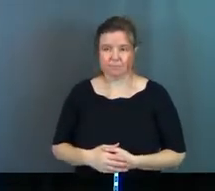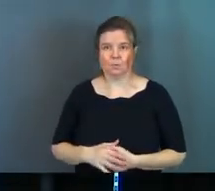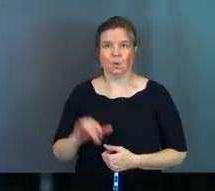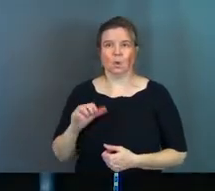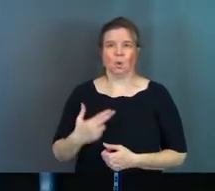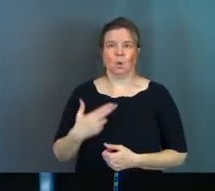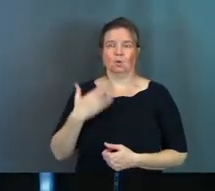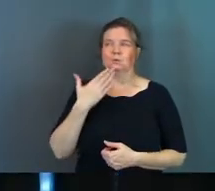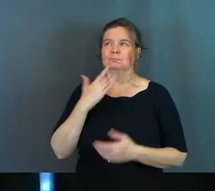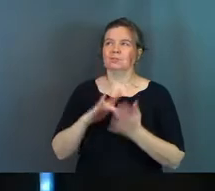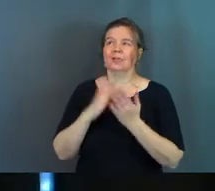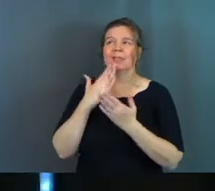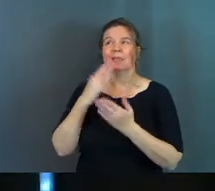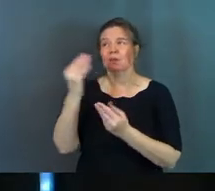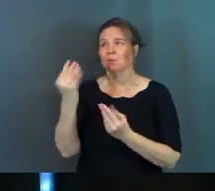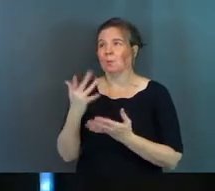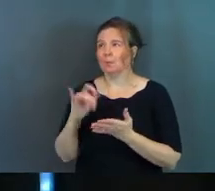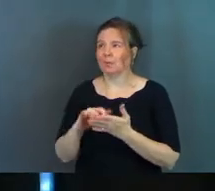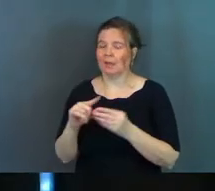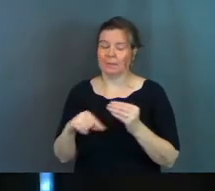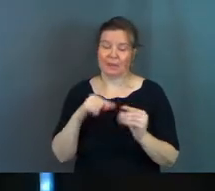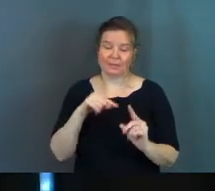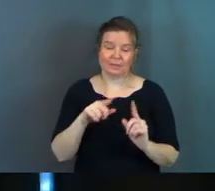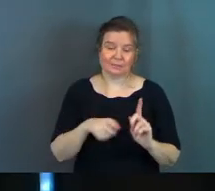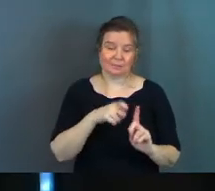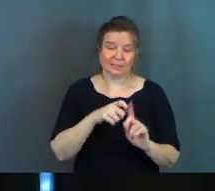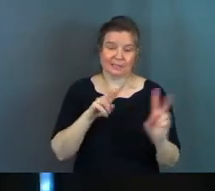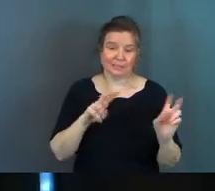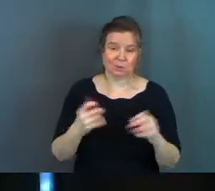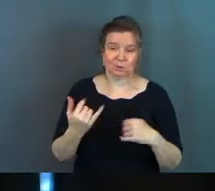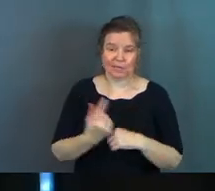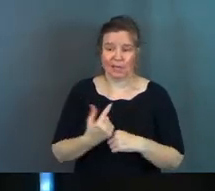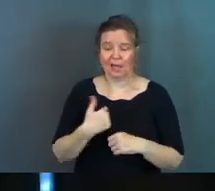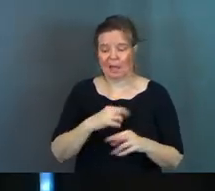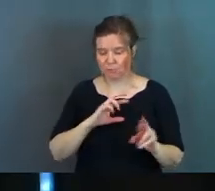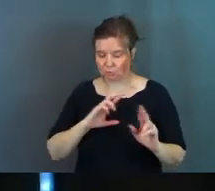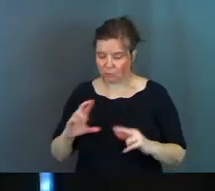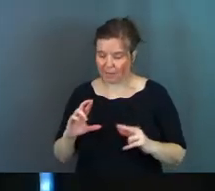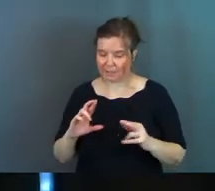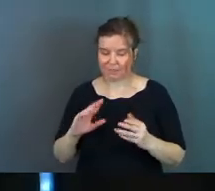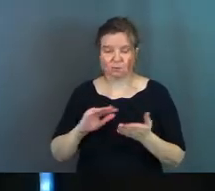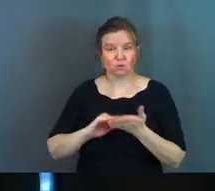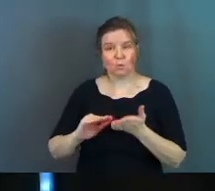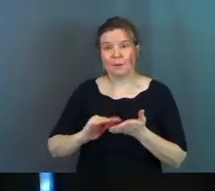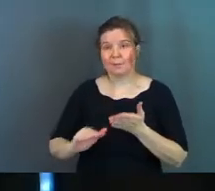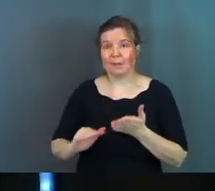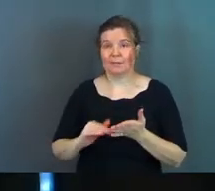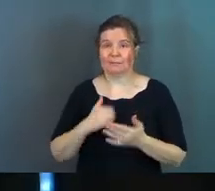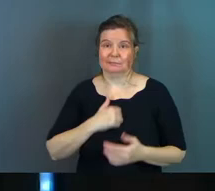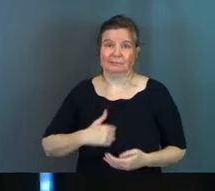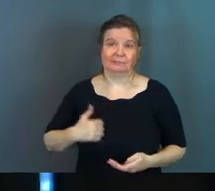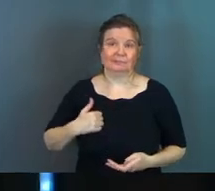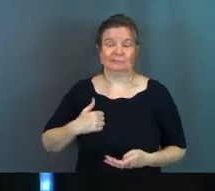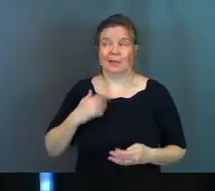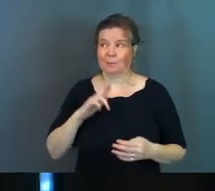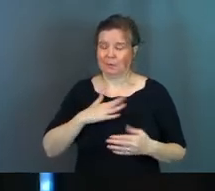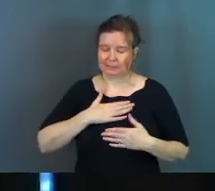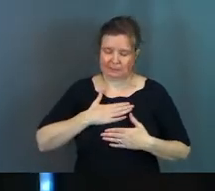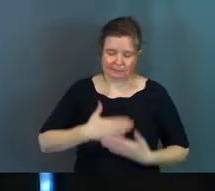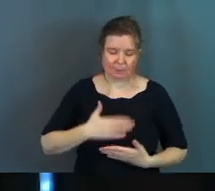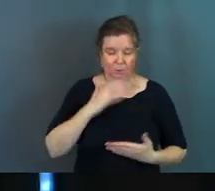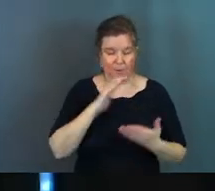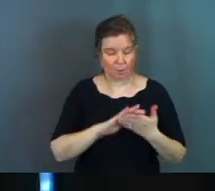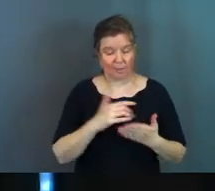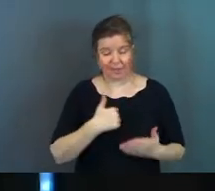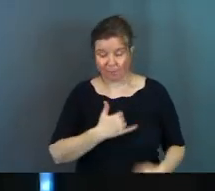Of, oh, Jesus, thank you that you spoke to me about this particular issue today. I'm ready to repent. I'm ready to admit to